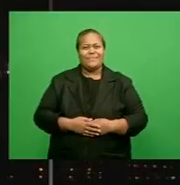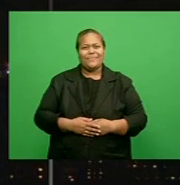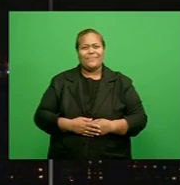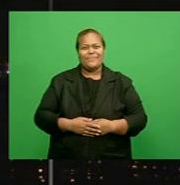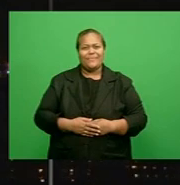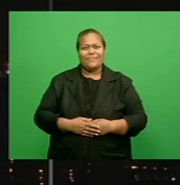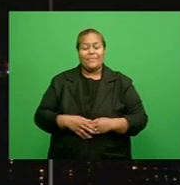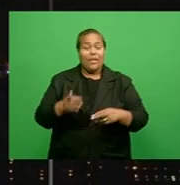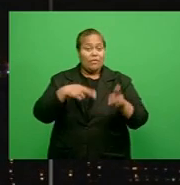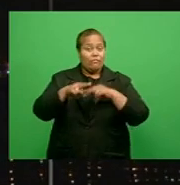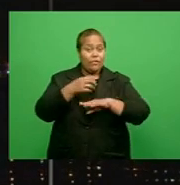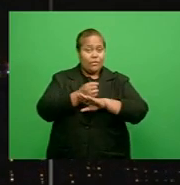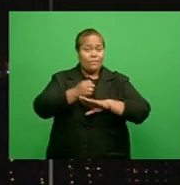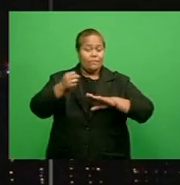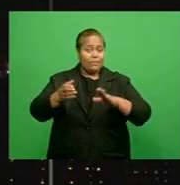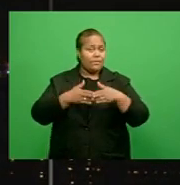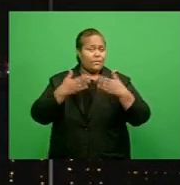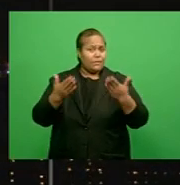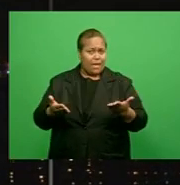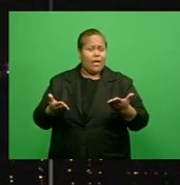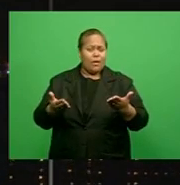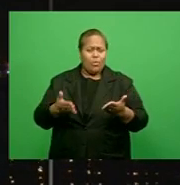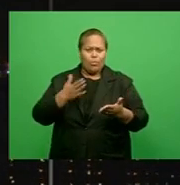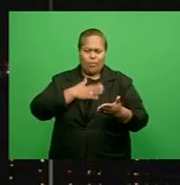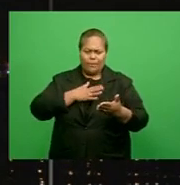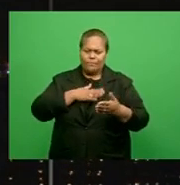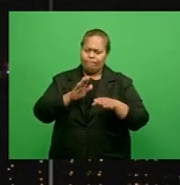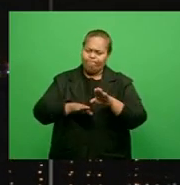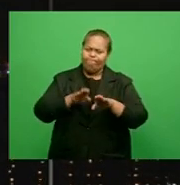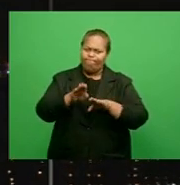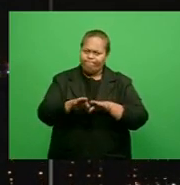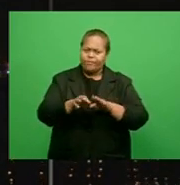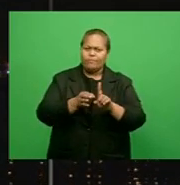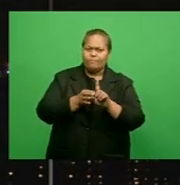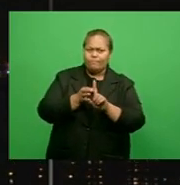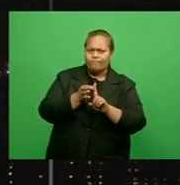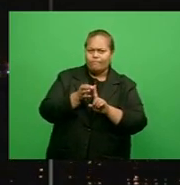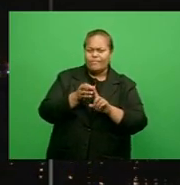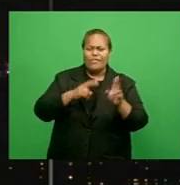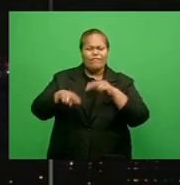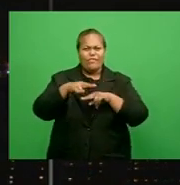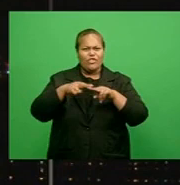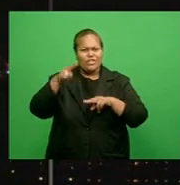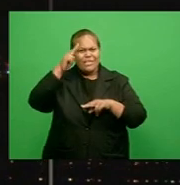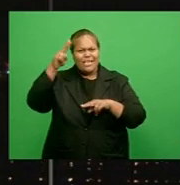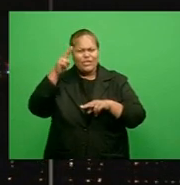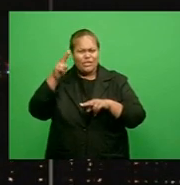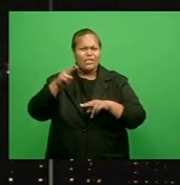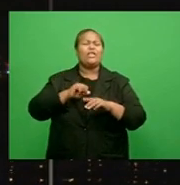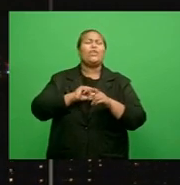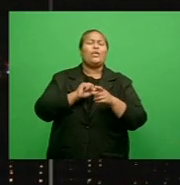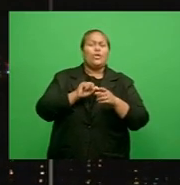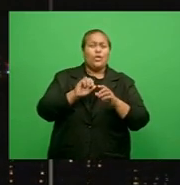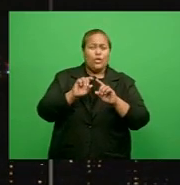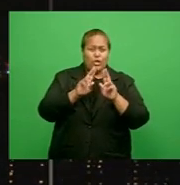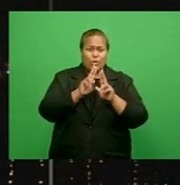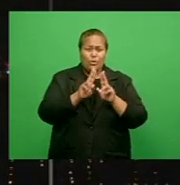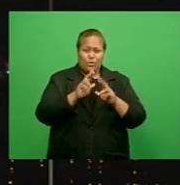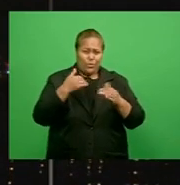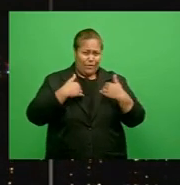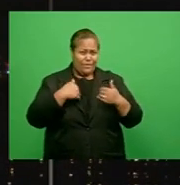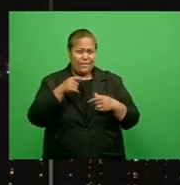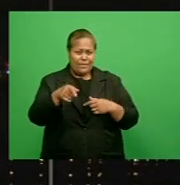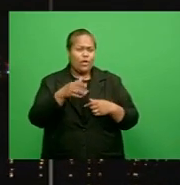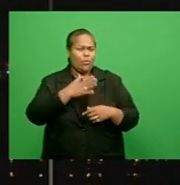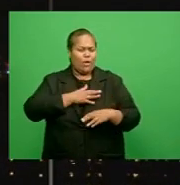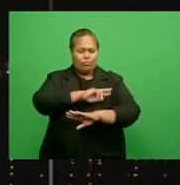The Fijian government is taking a practical step in making Fiji National University a regional premier institution with international